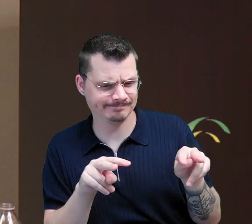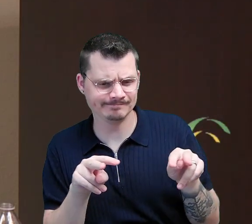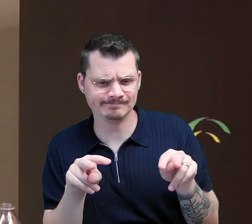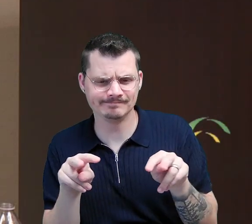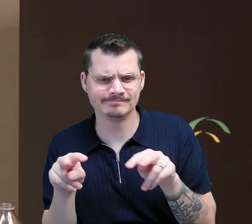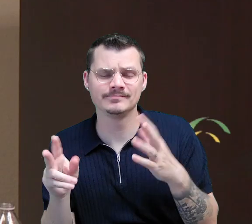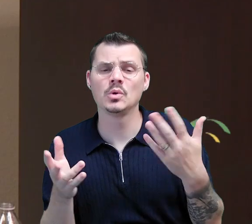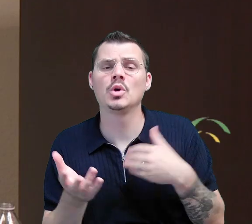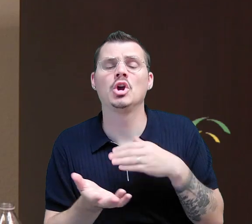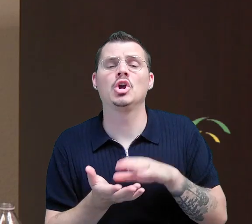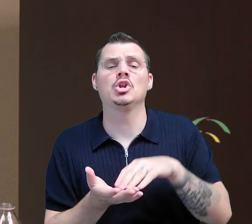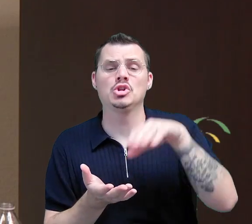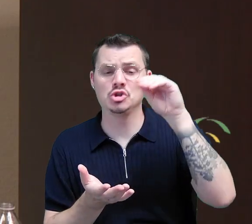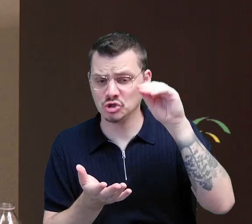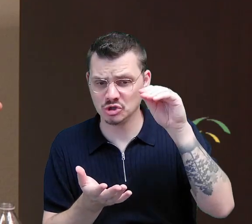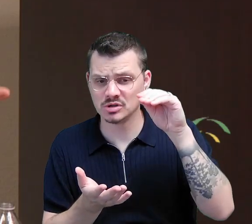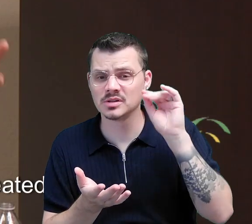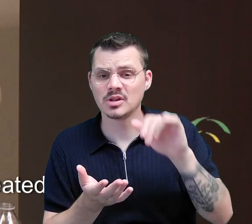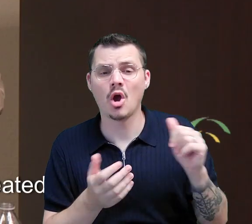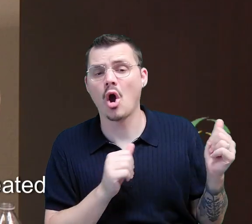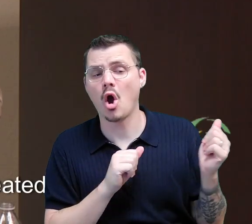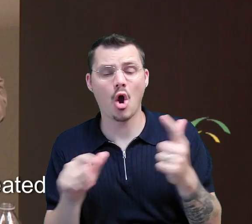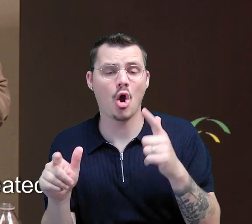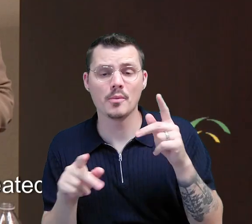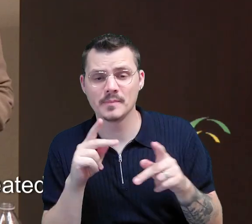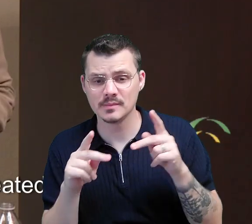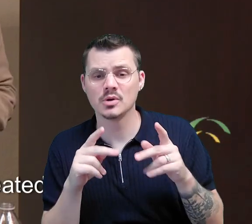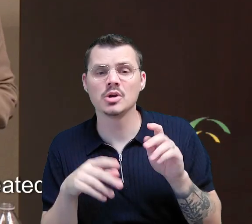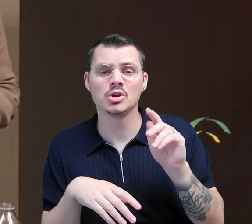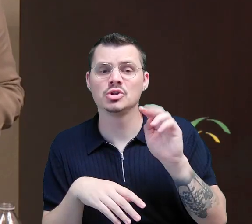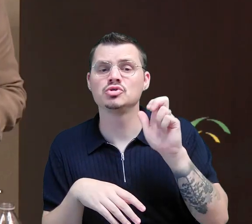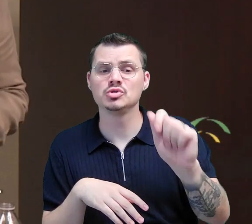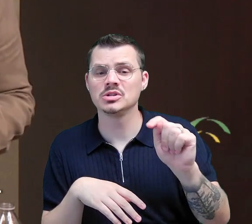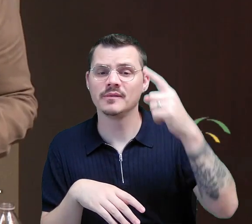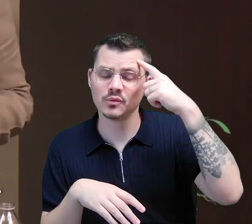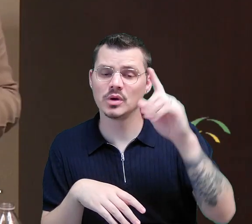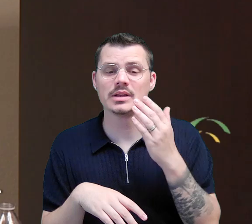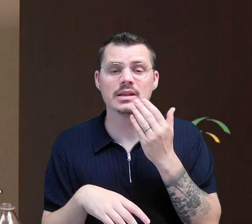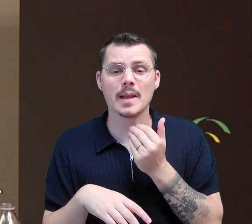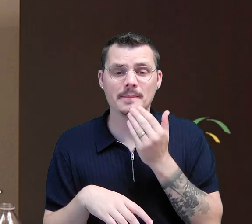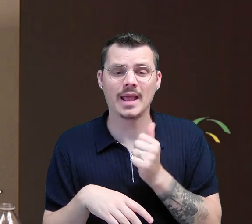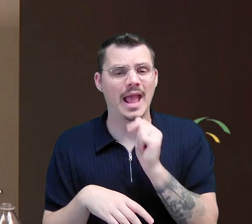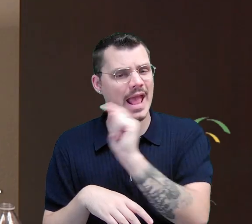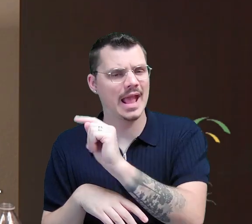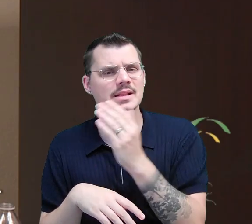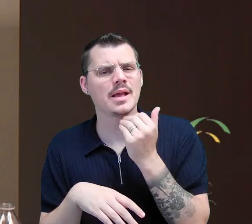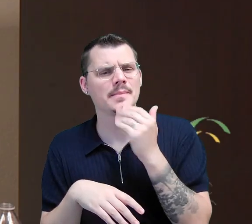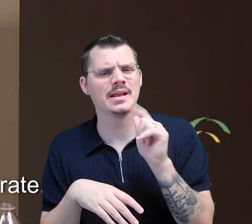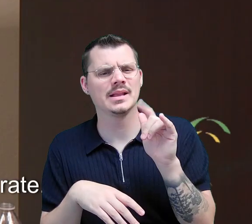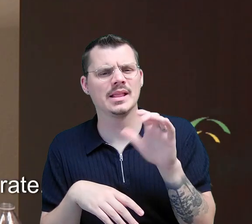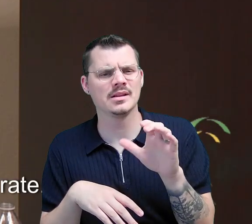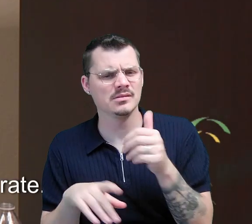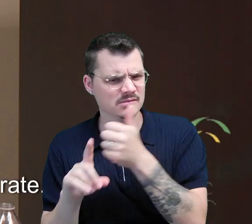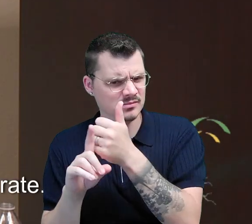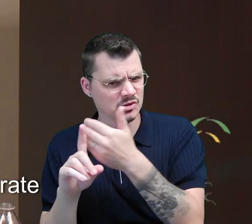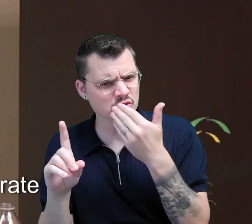And we learned that all of those people were being treated for diabetes at the diabetes clinic.